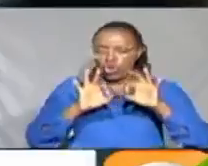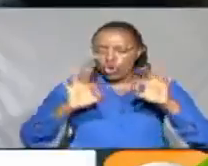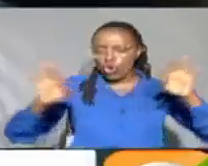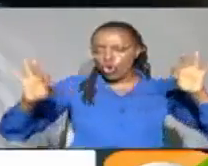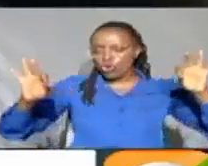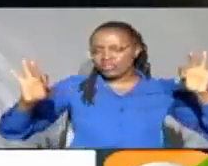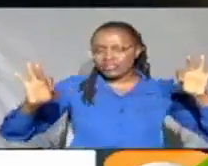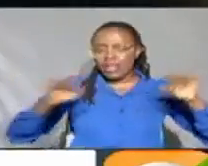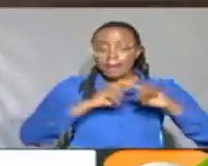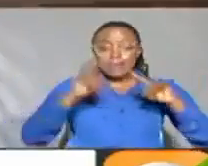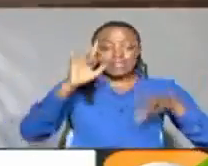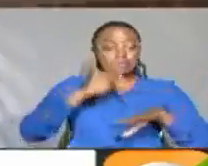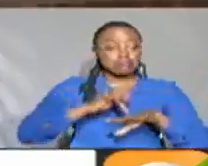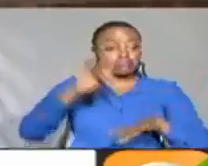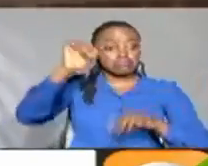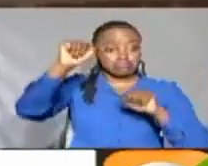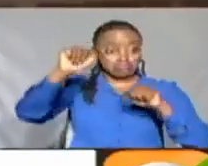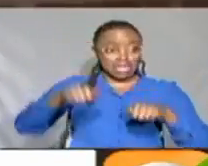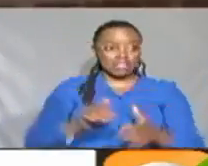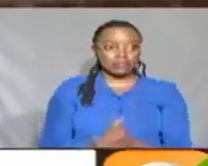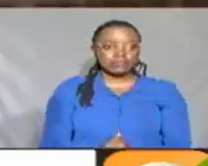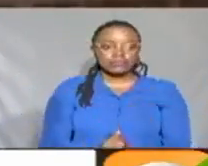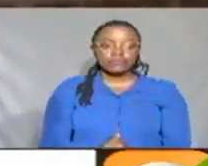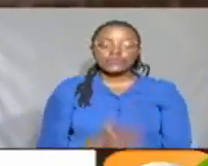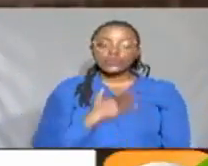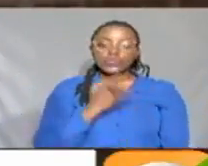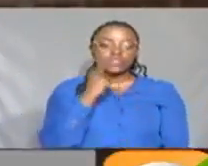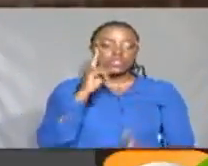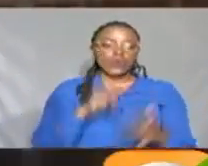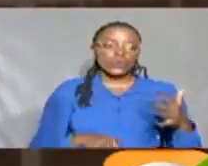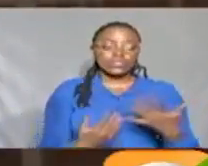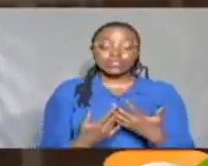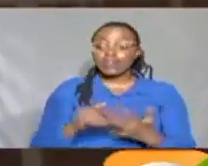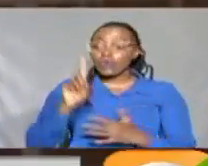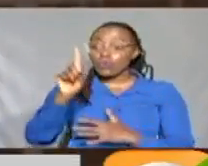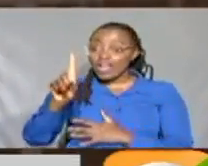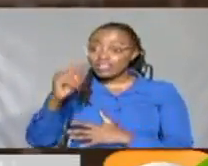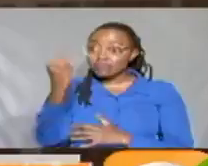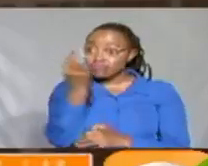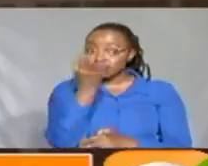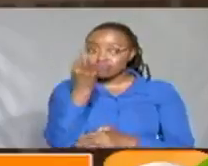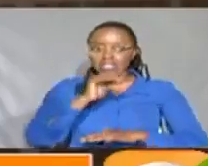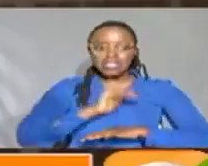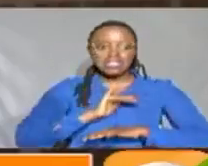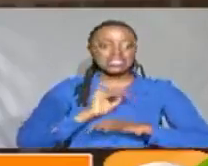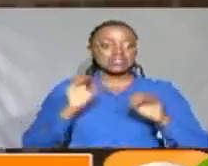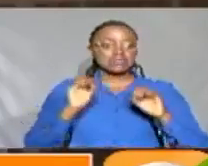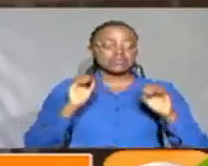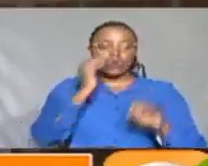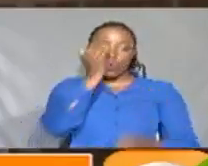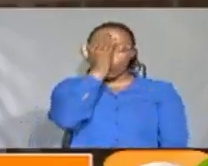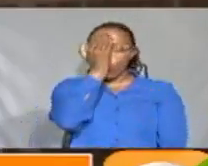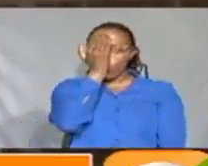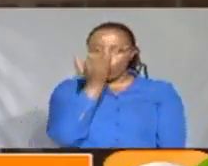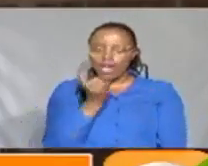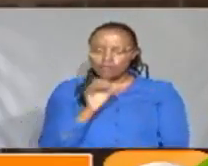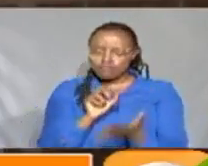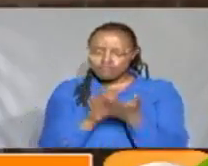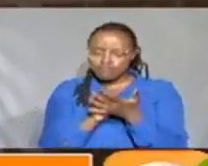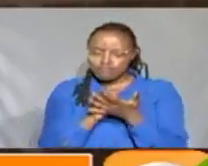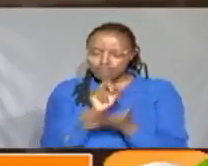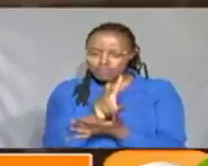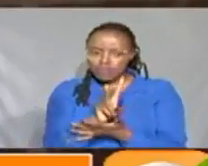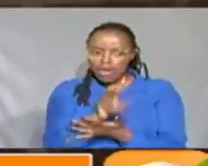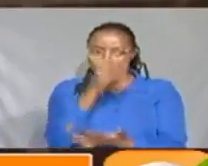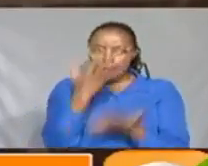but it's still very effective. Nataka kusema kwamba ndege moja itoshi. Kwa sababu zige wanaweza kuwa walikuwa